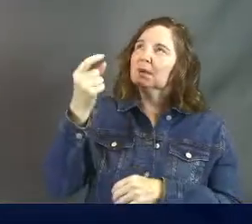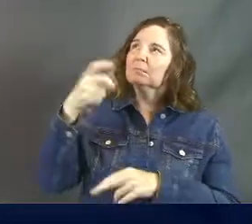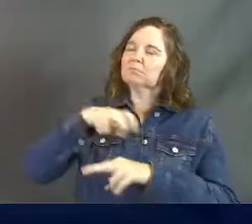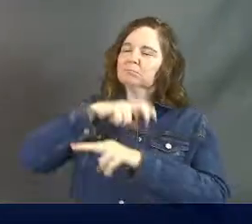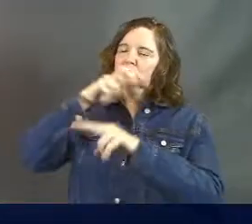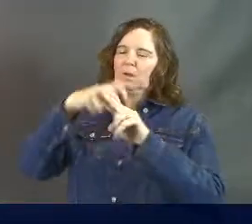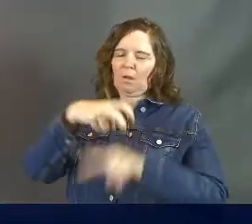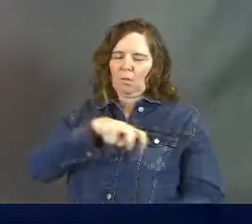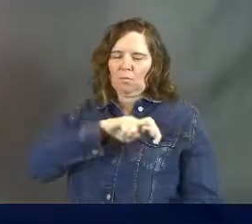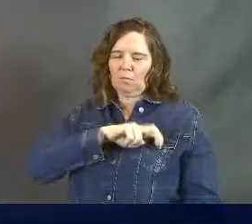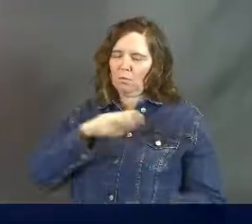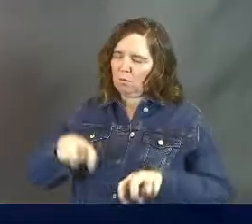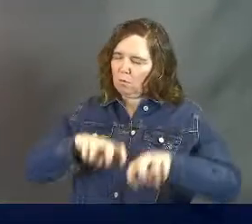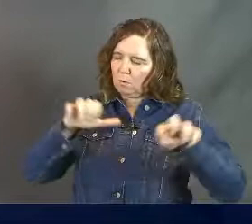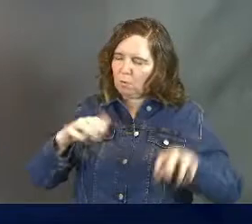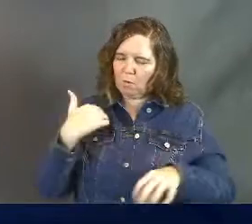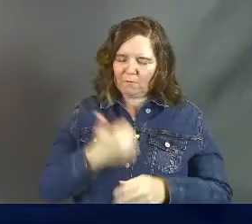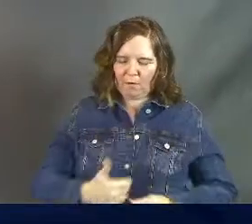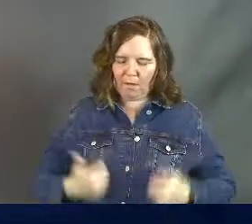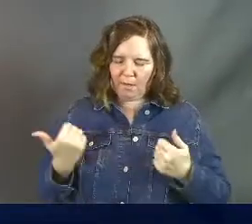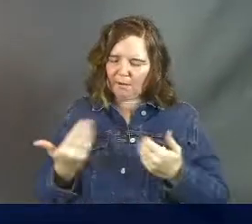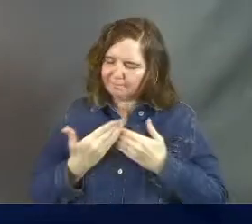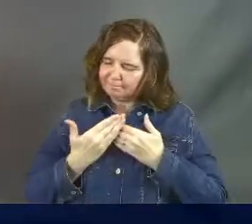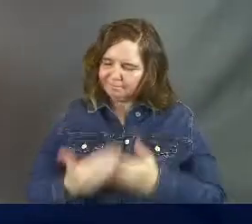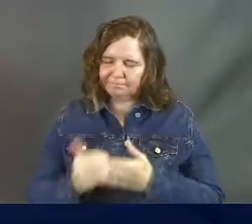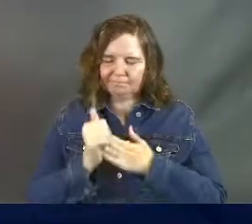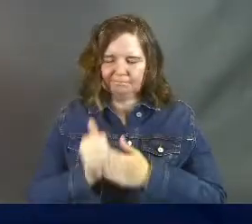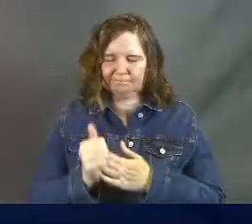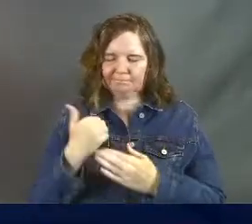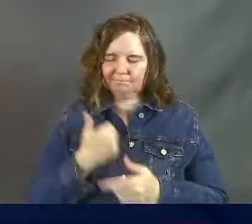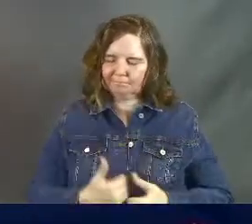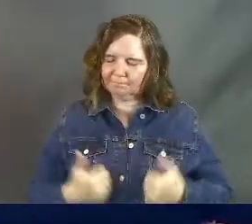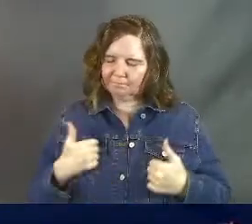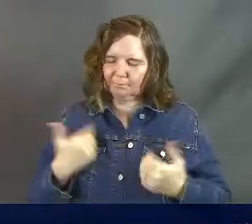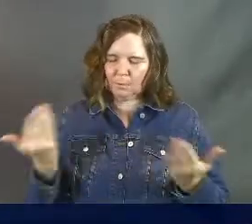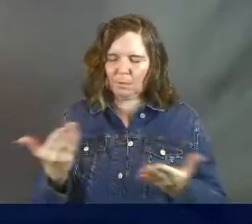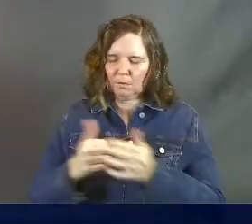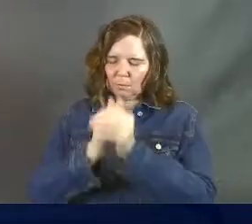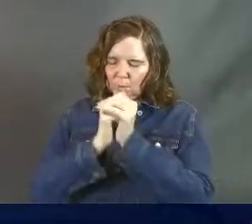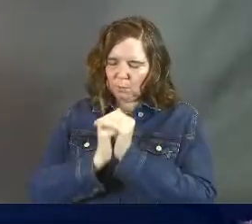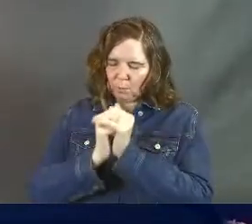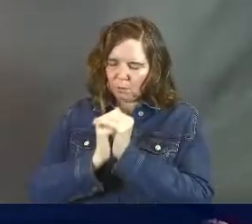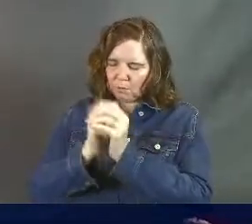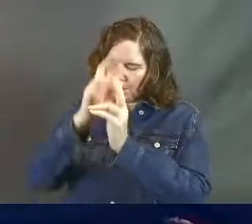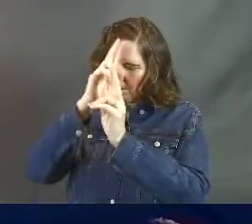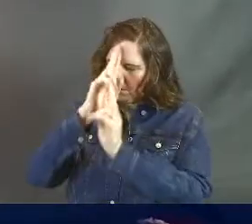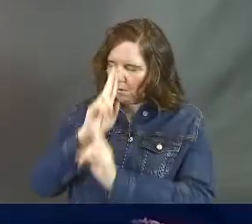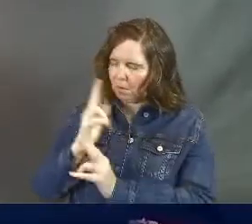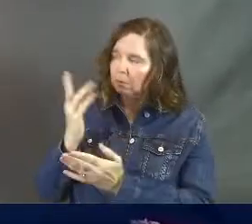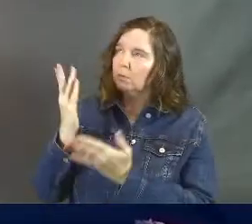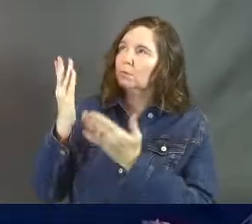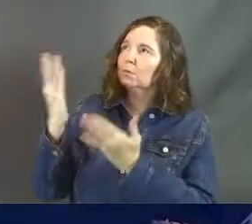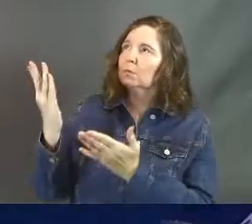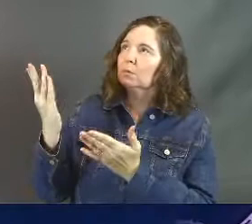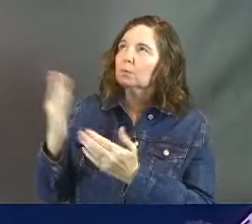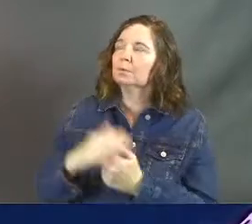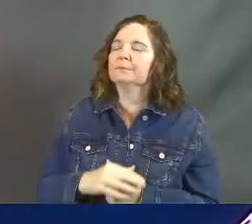the throne of our lives again this morning. We're here to worship you and to honor you.